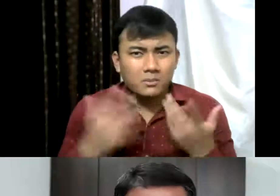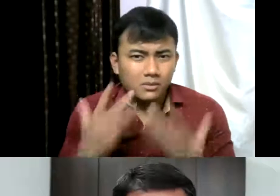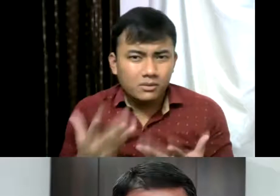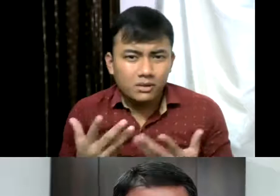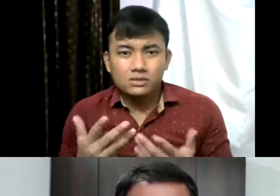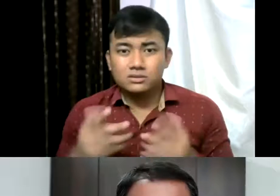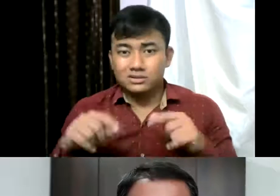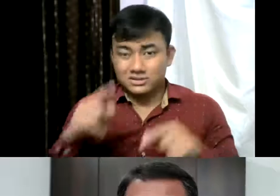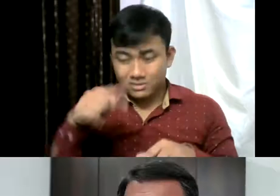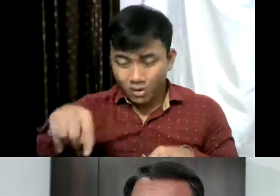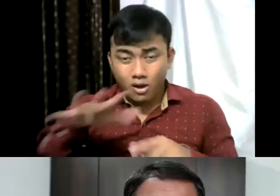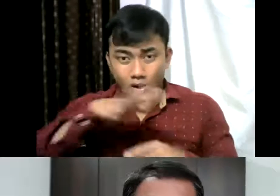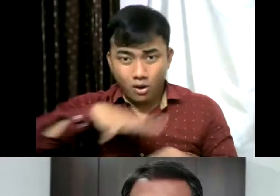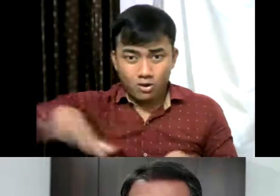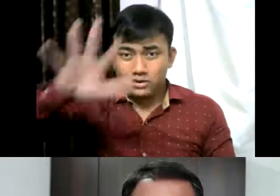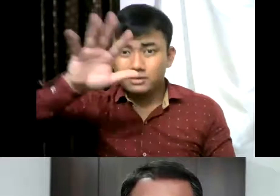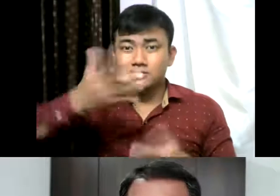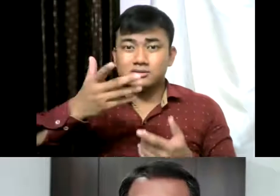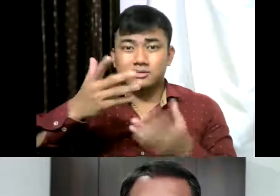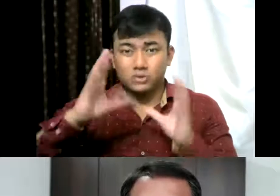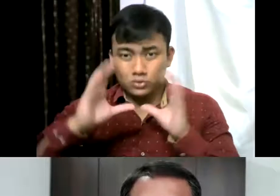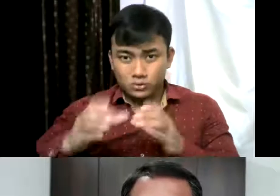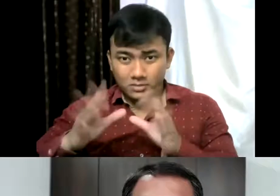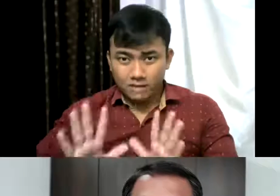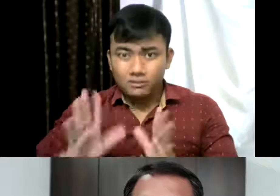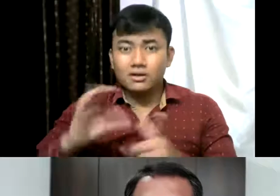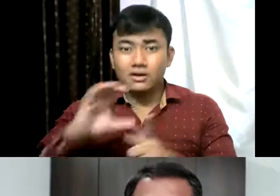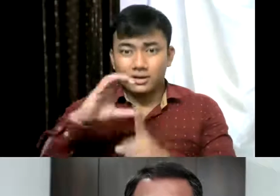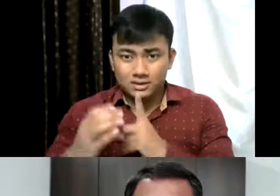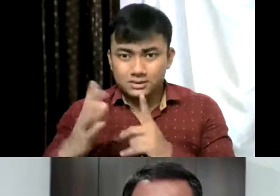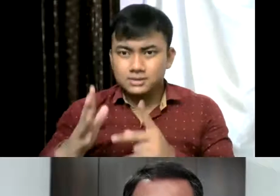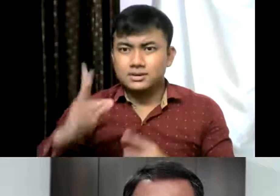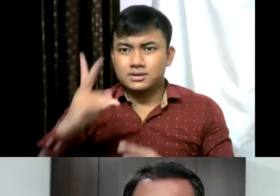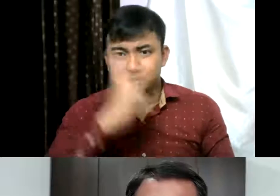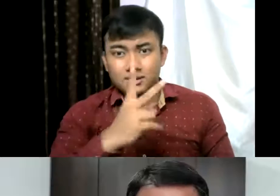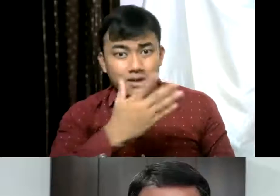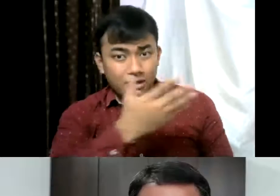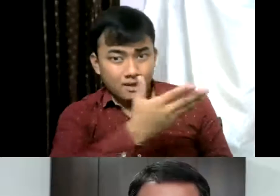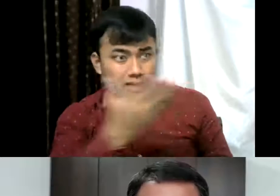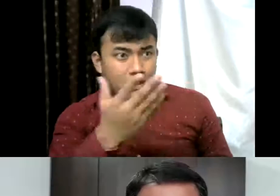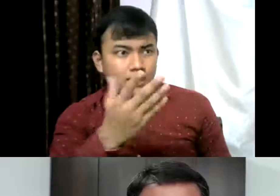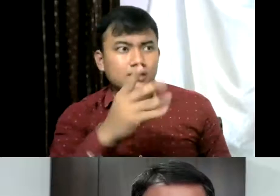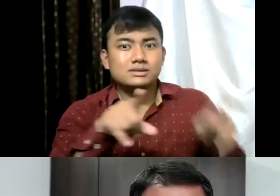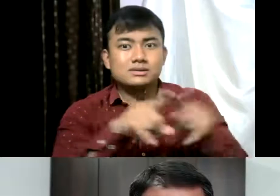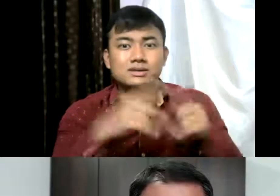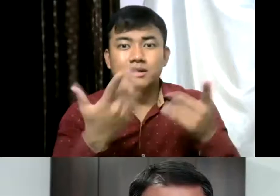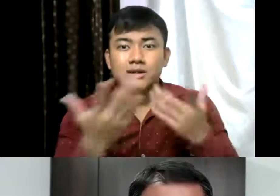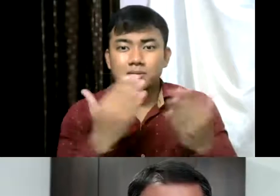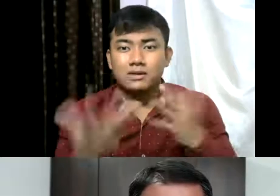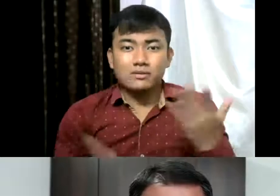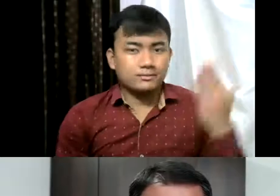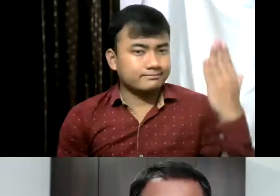in society, digital or online apps or anything, is purely a mirror to the offline world,